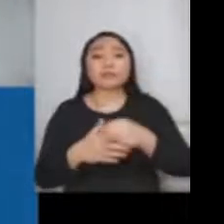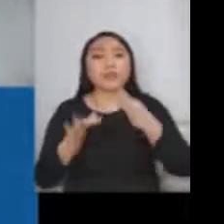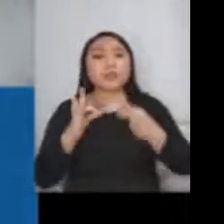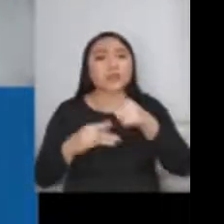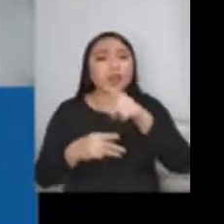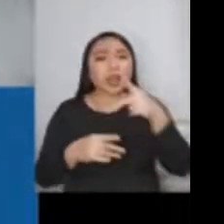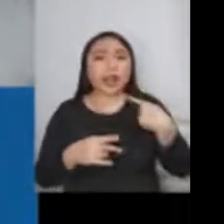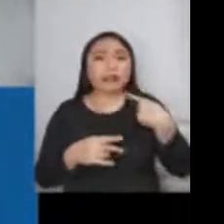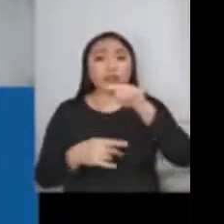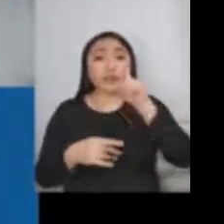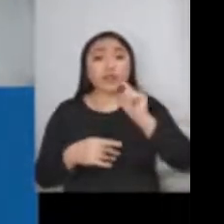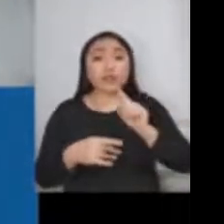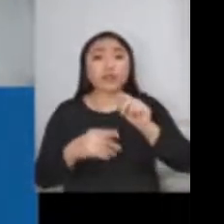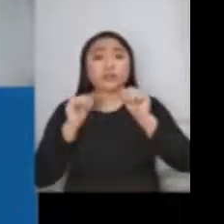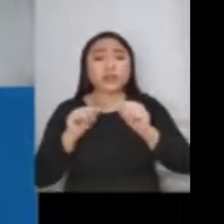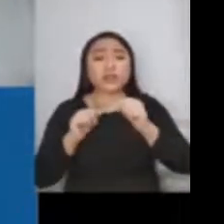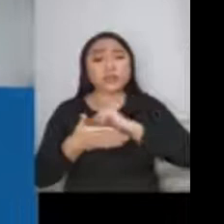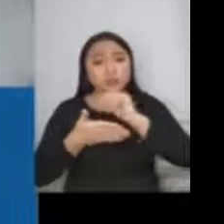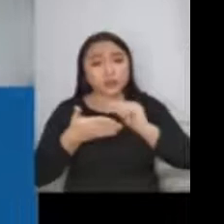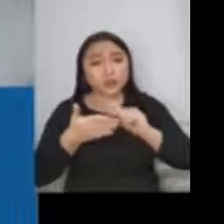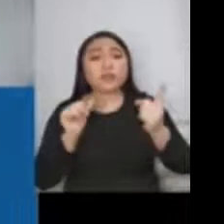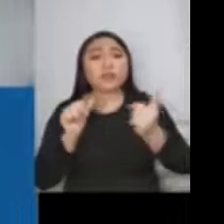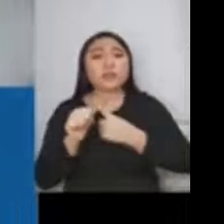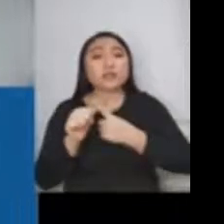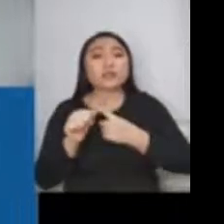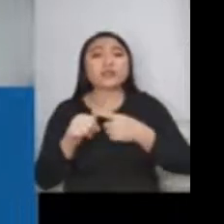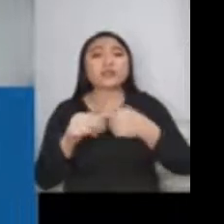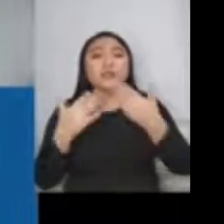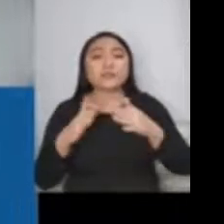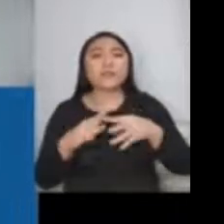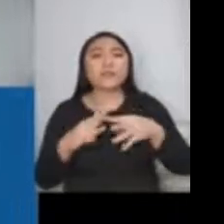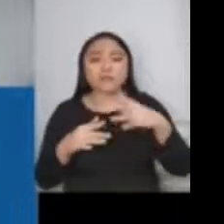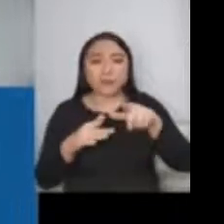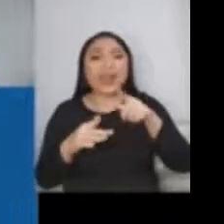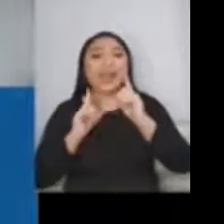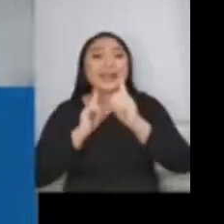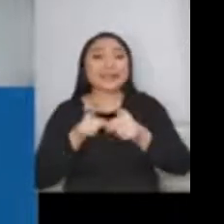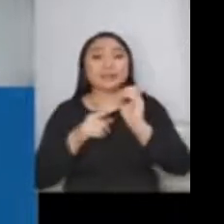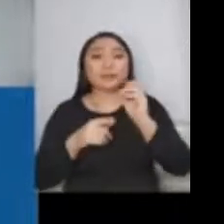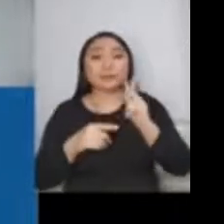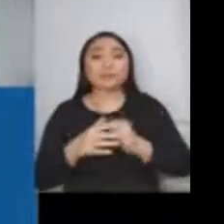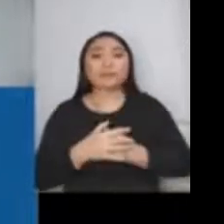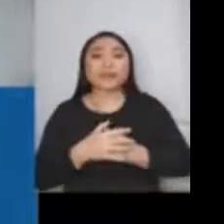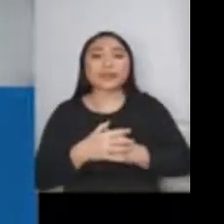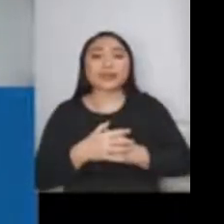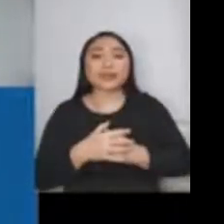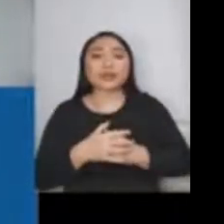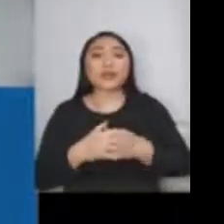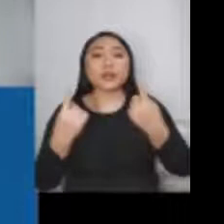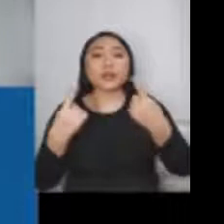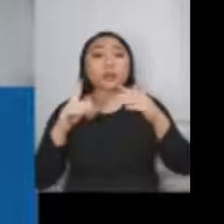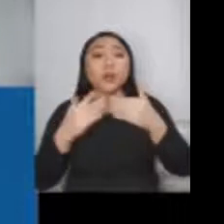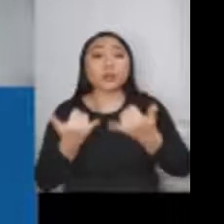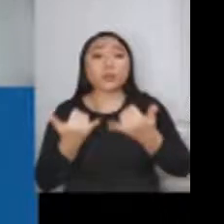library@stii.dost.gov.ph. So should you have any question, you can just write it down first and then we will get back to you.